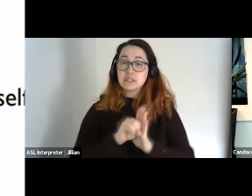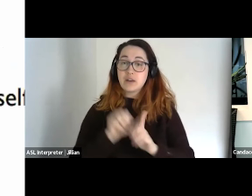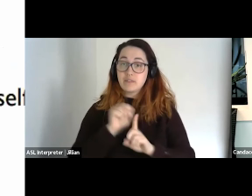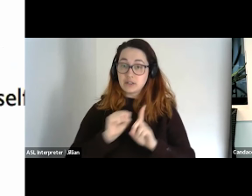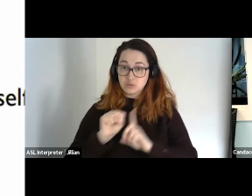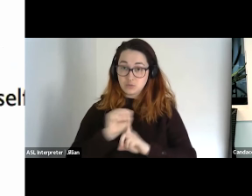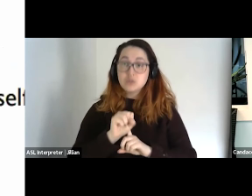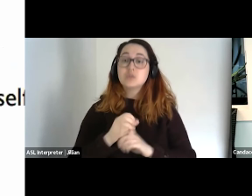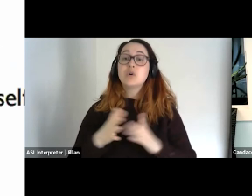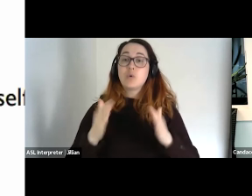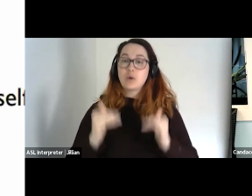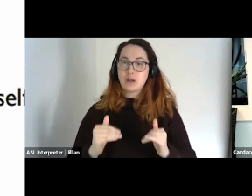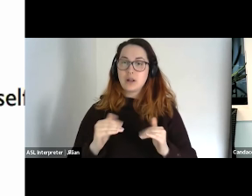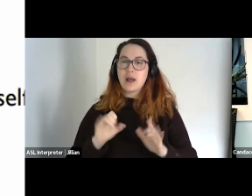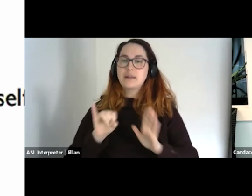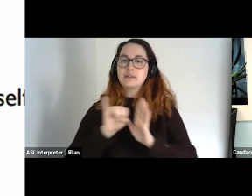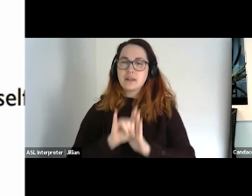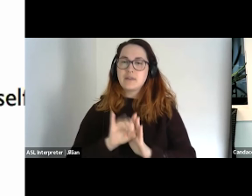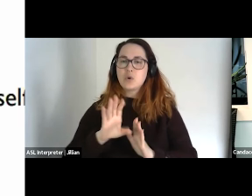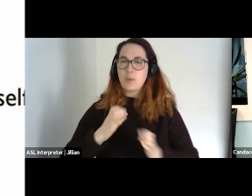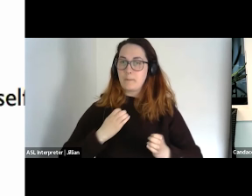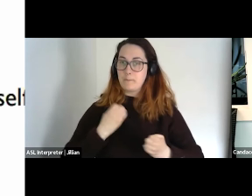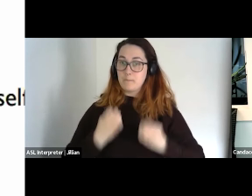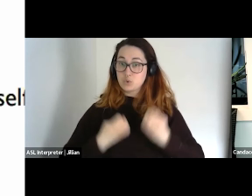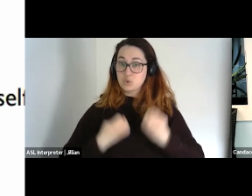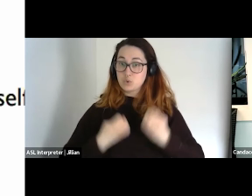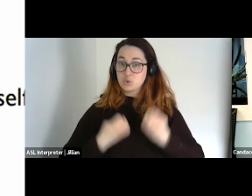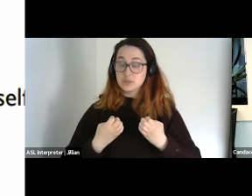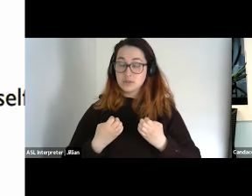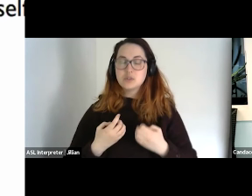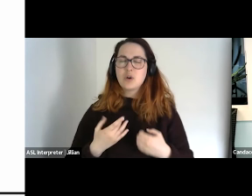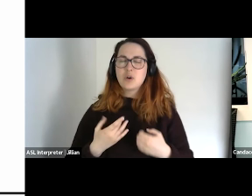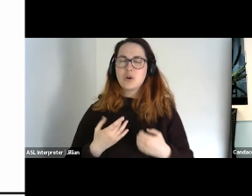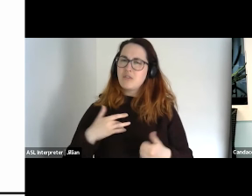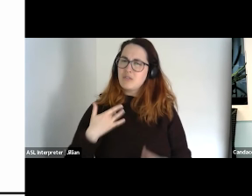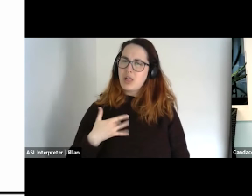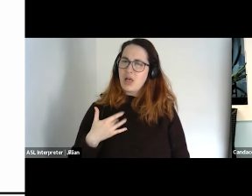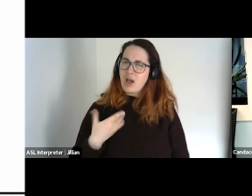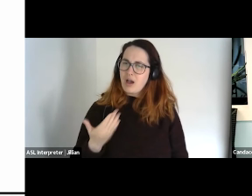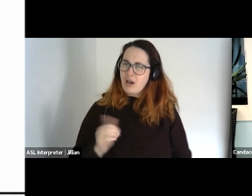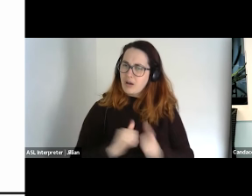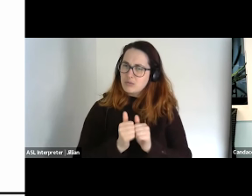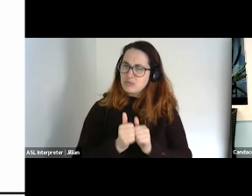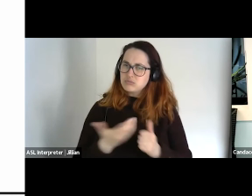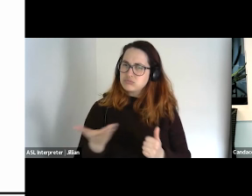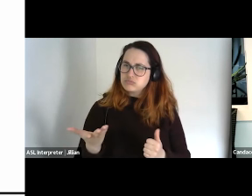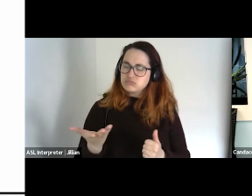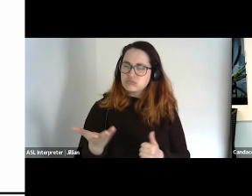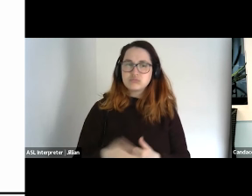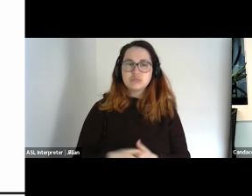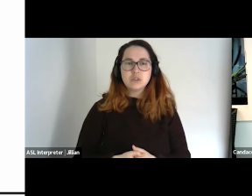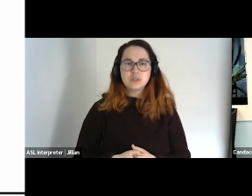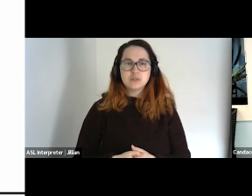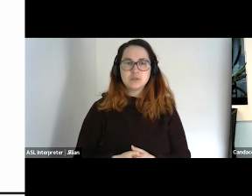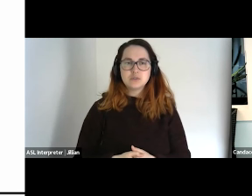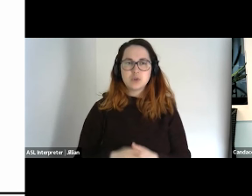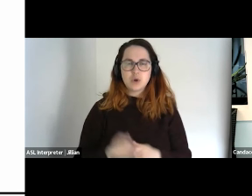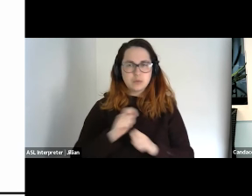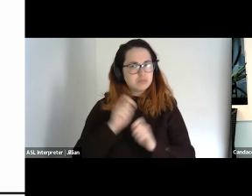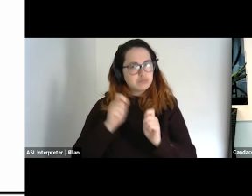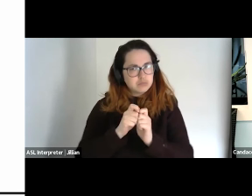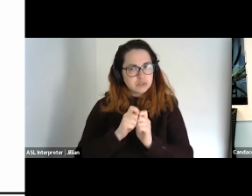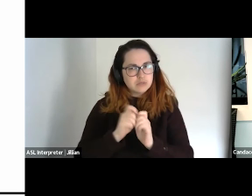want to identify the emotions. Okay, so that how are you feeling? So if you can be very specific here, what emotions are